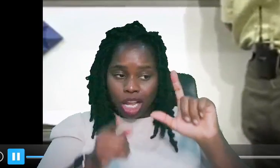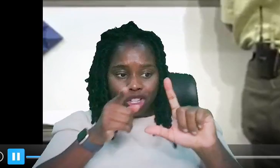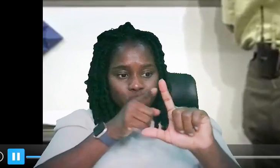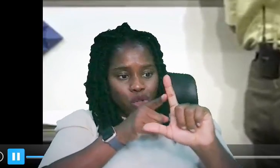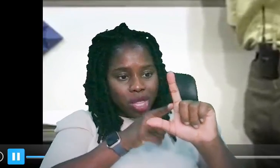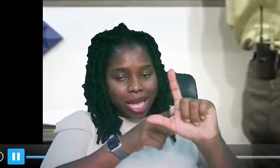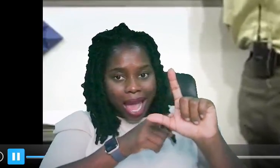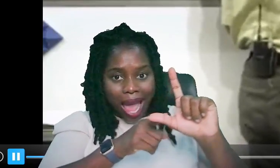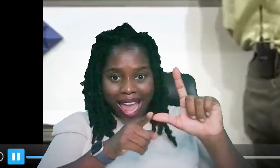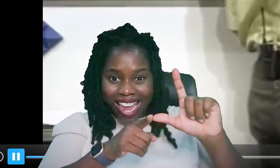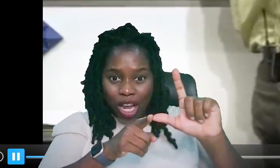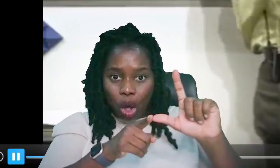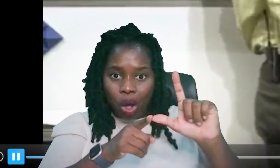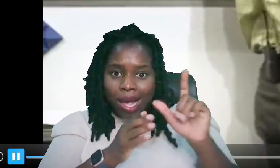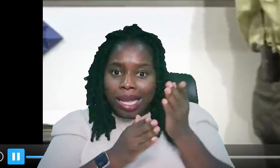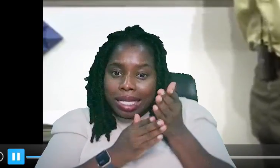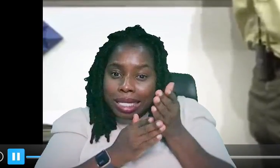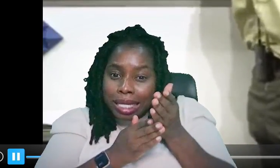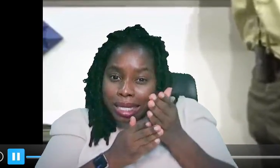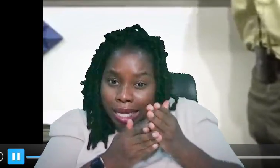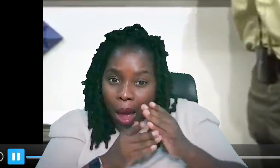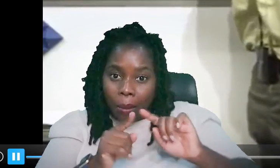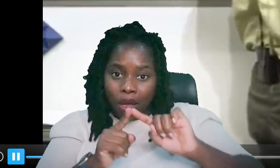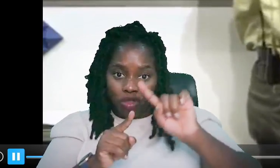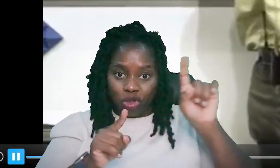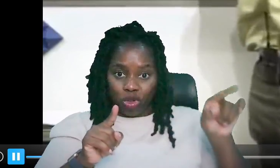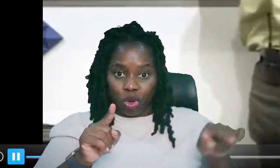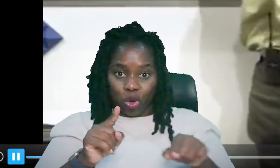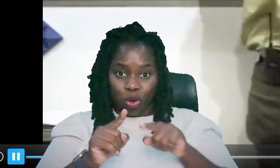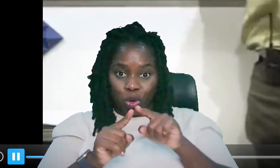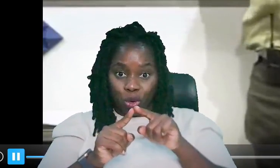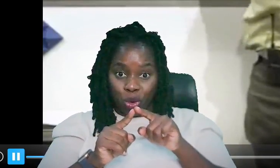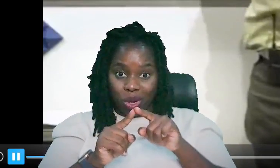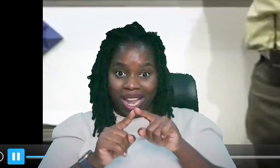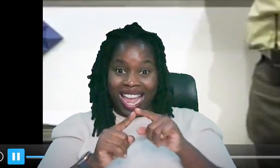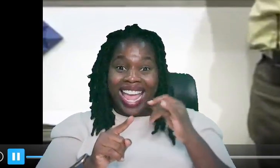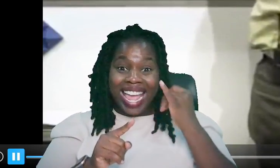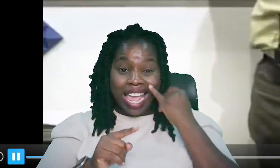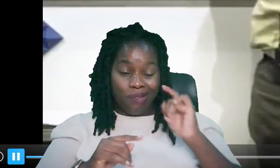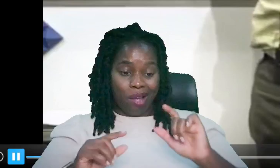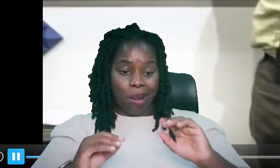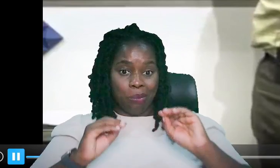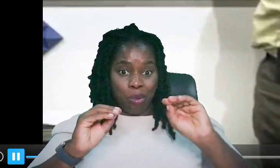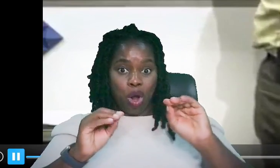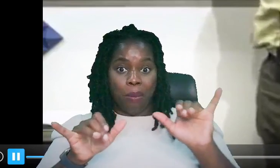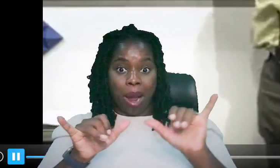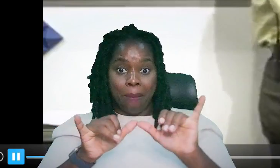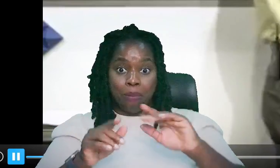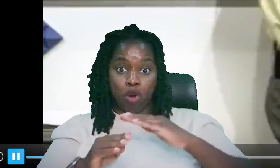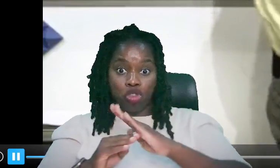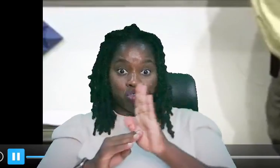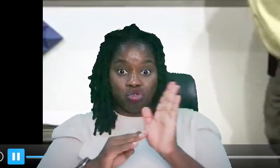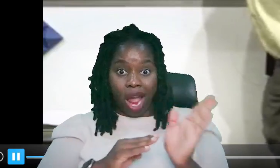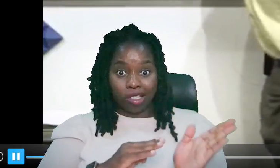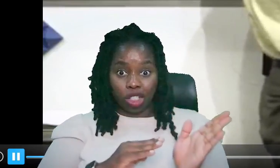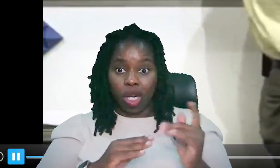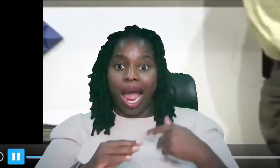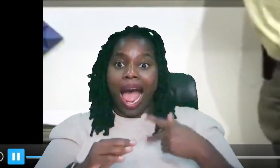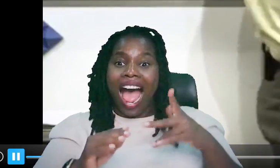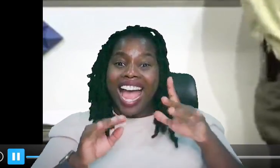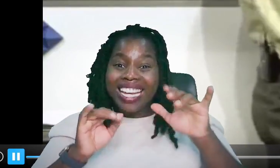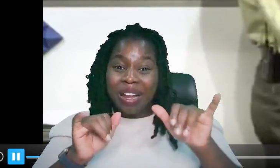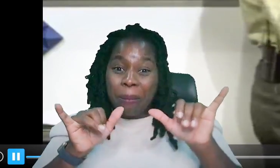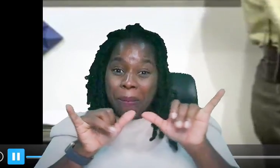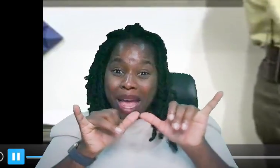is just a piece of that whole circle. If I lay my protractor down on top of this angle, I'll be able